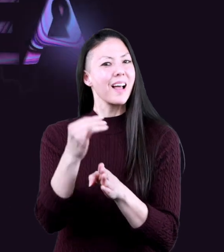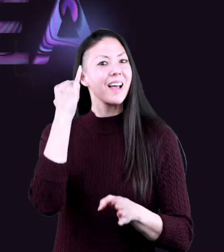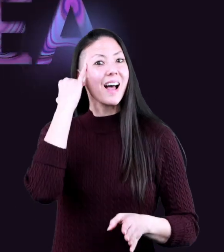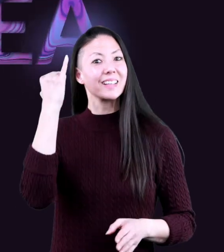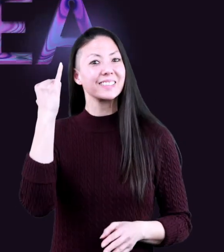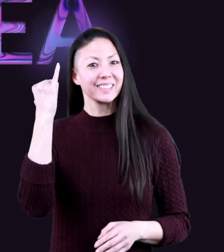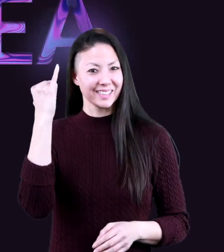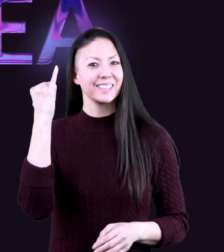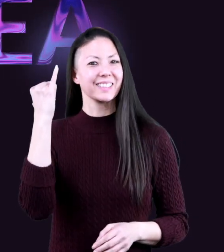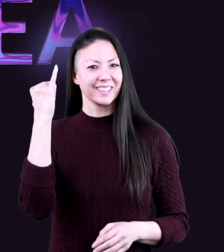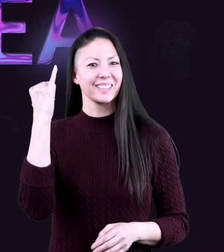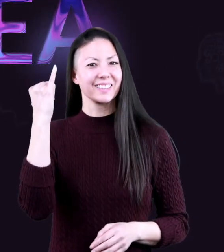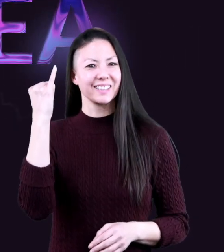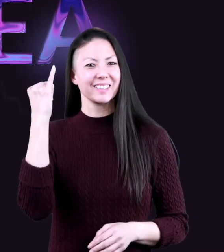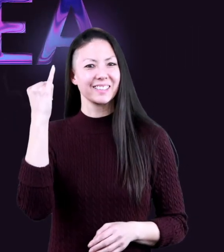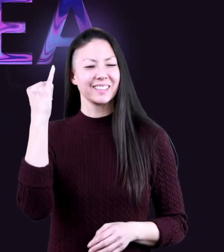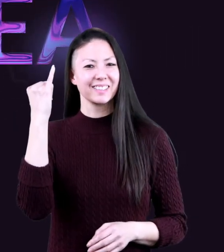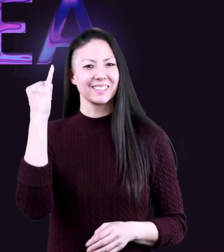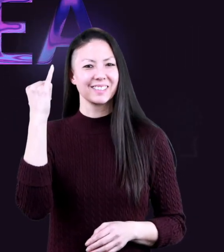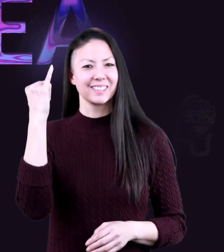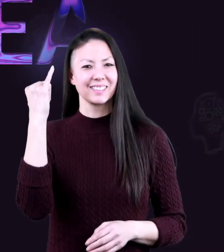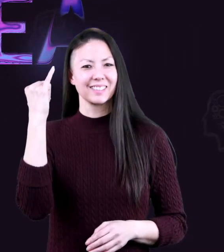Main idea.